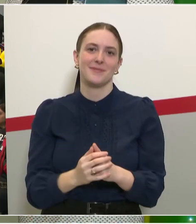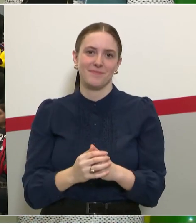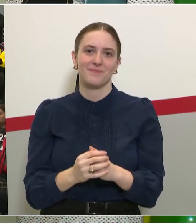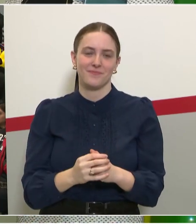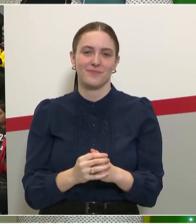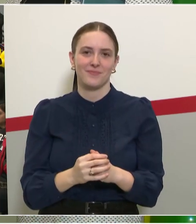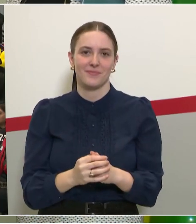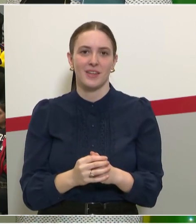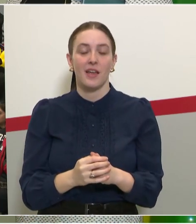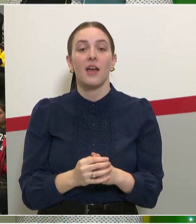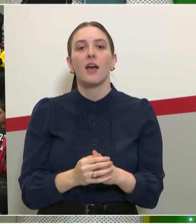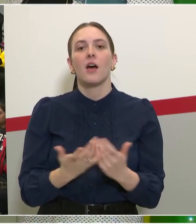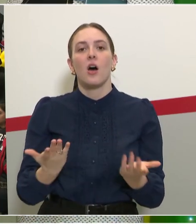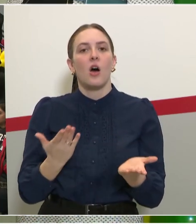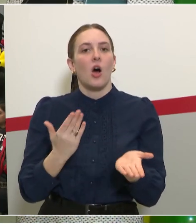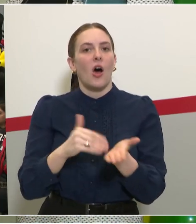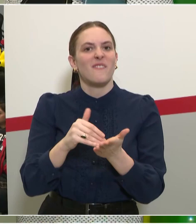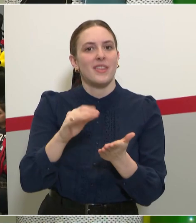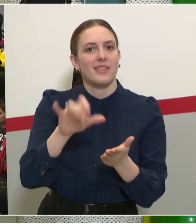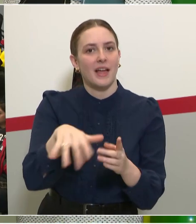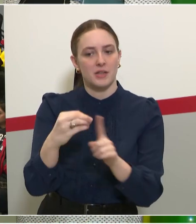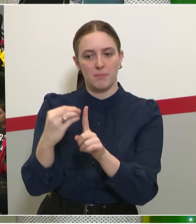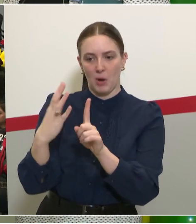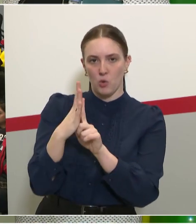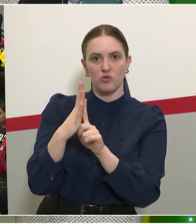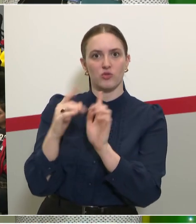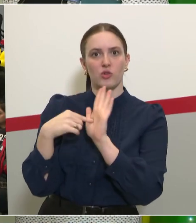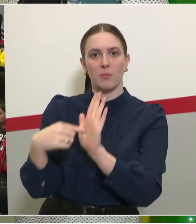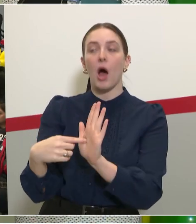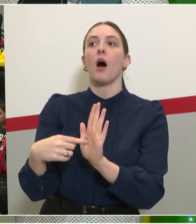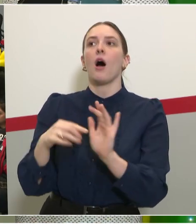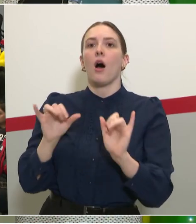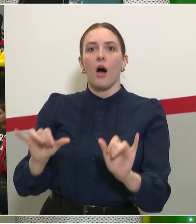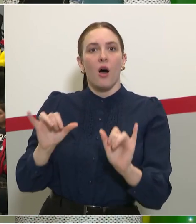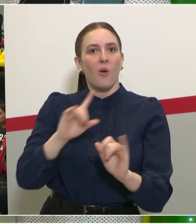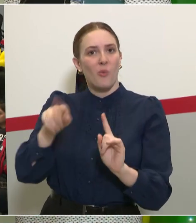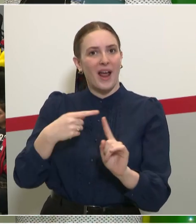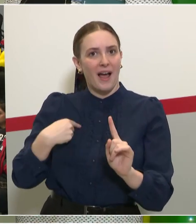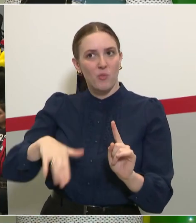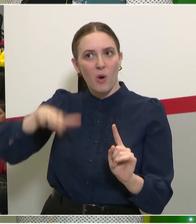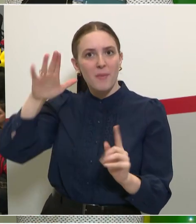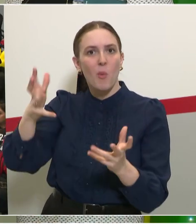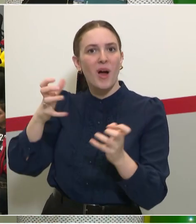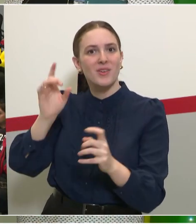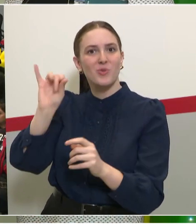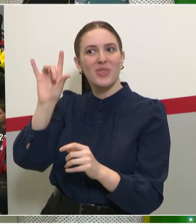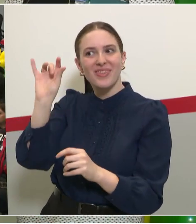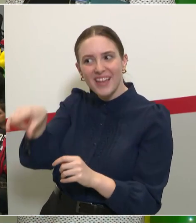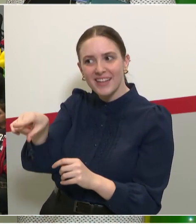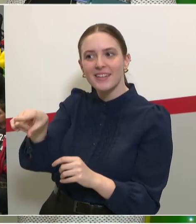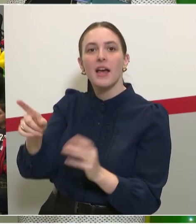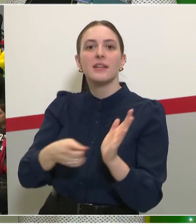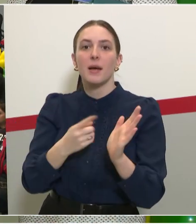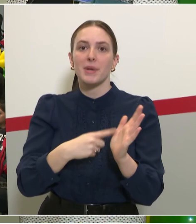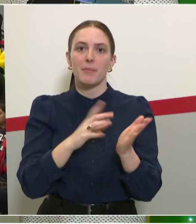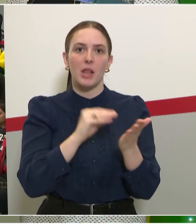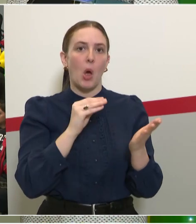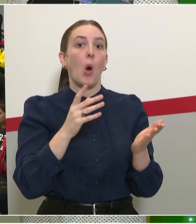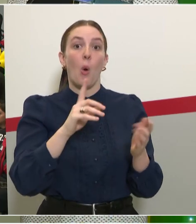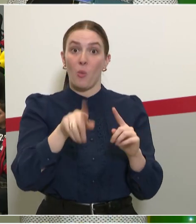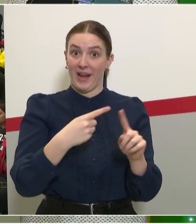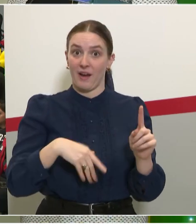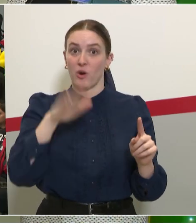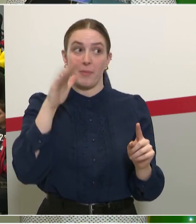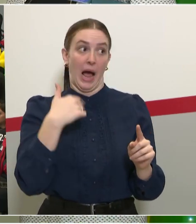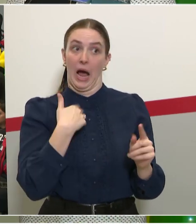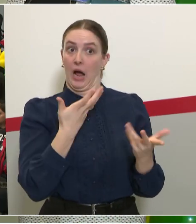that exposure tells them exactly what they want to do when they grow up. And sometimes it shows them exactly what they don't want to do